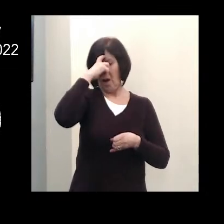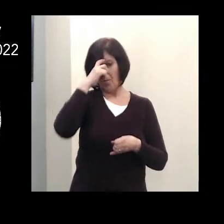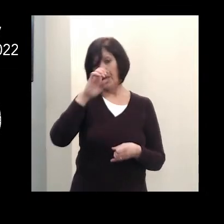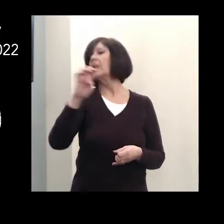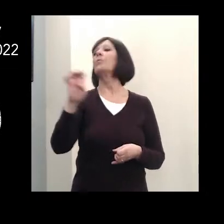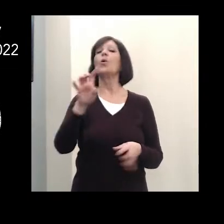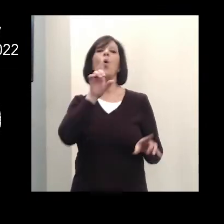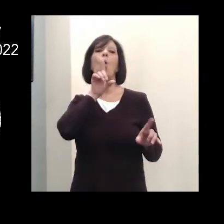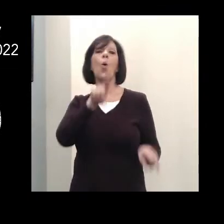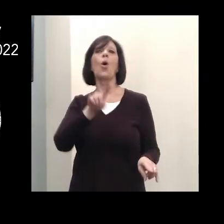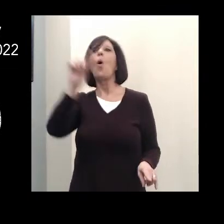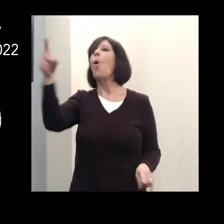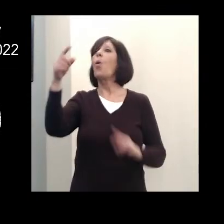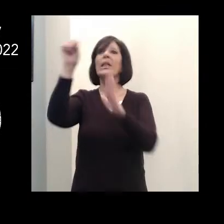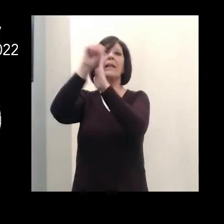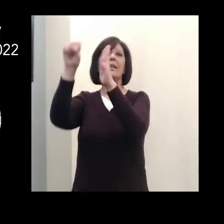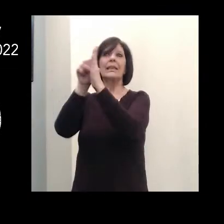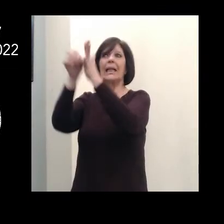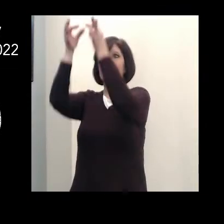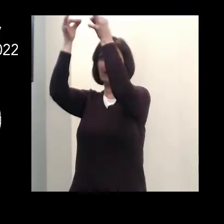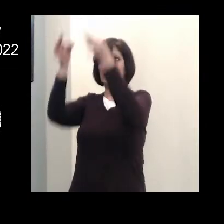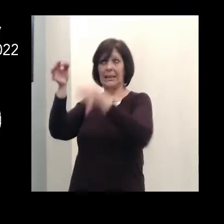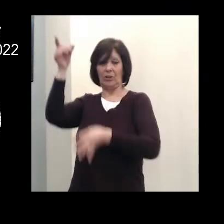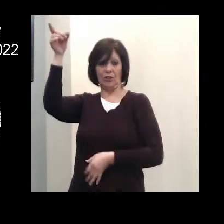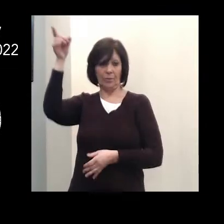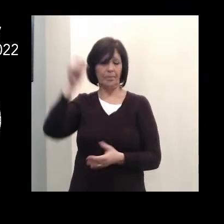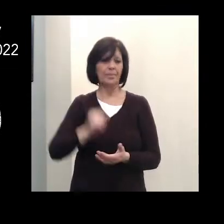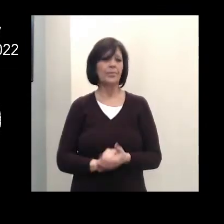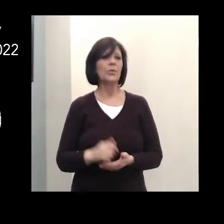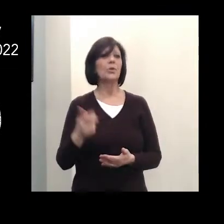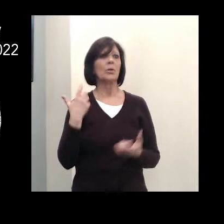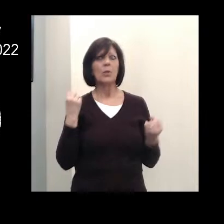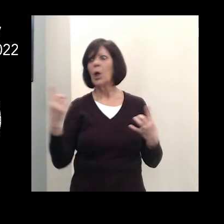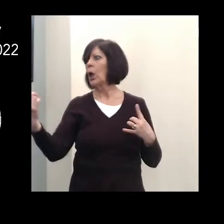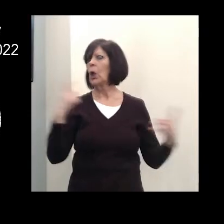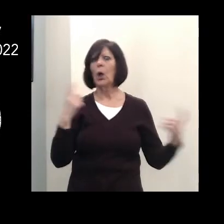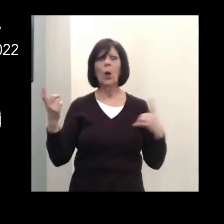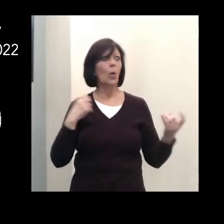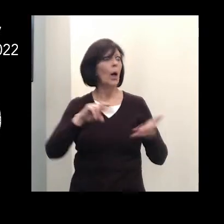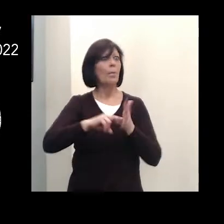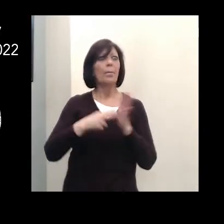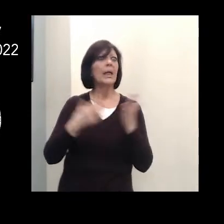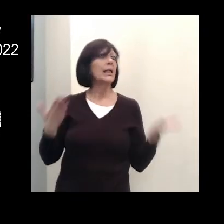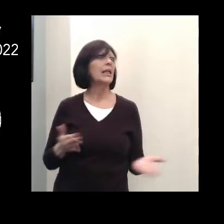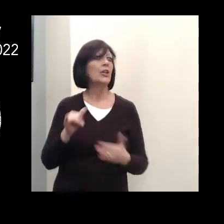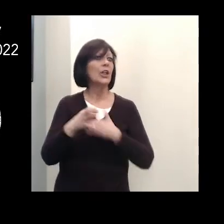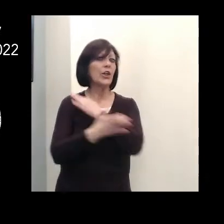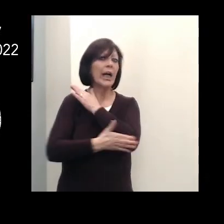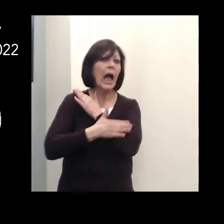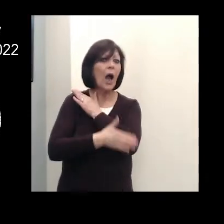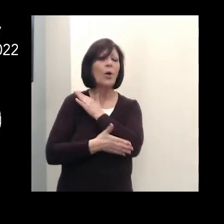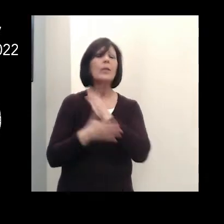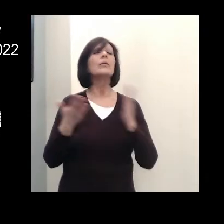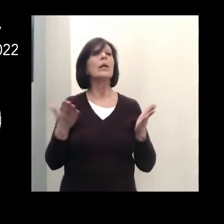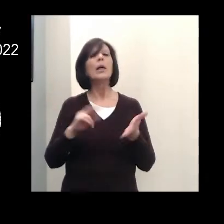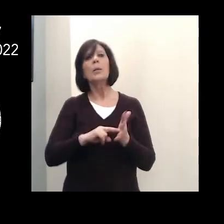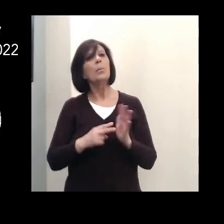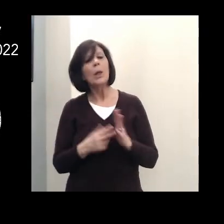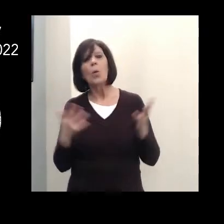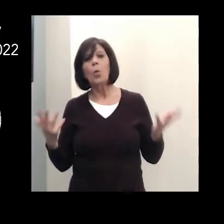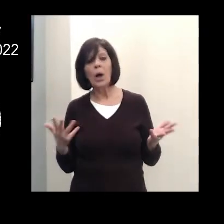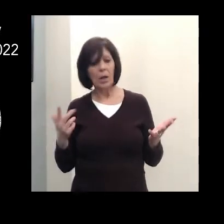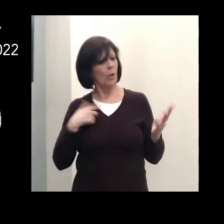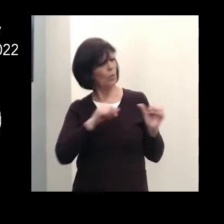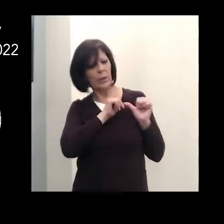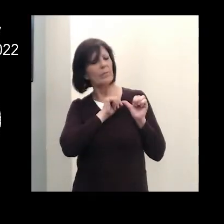state's decision. So there's been a lot of questions. Well, what does this mean for Erie County? And what it means is, because we've continued it